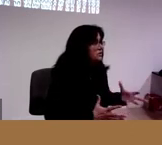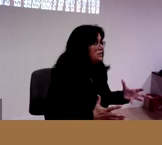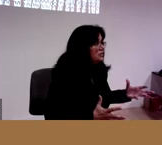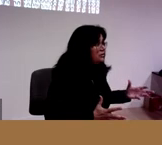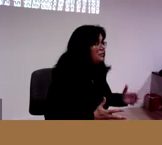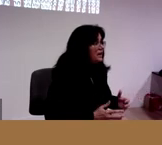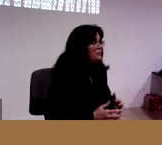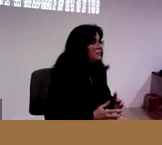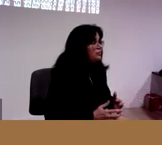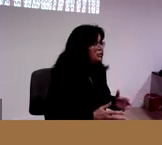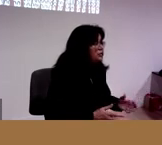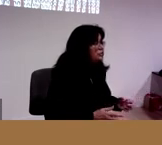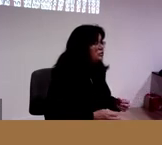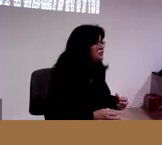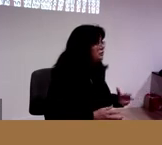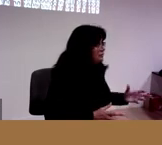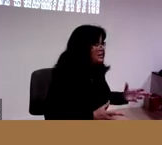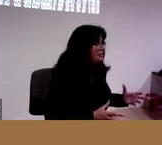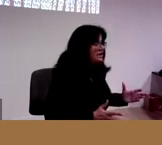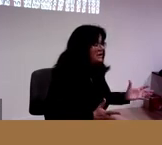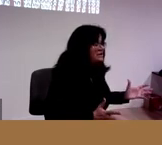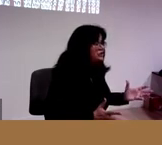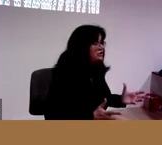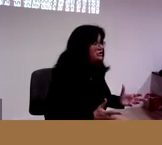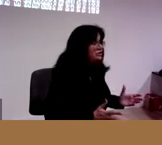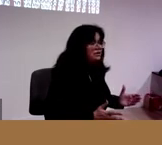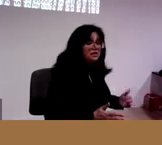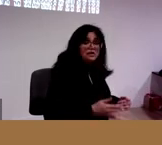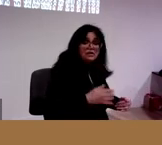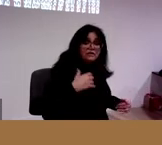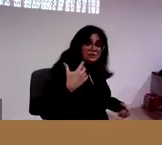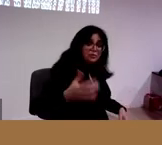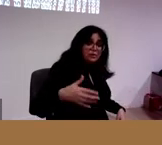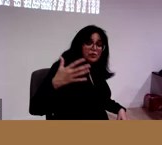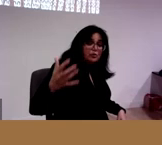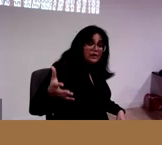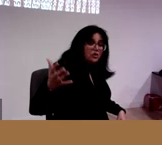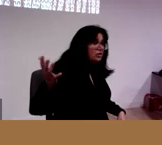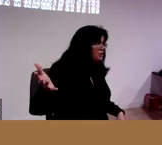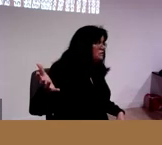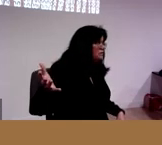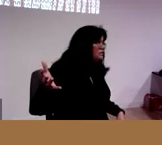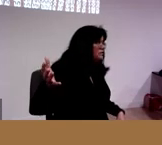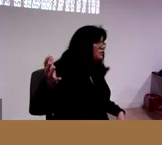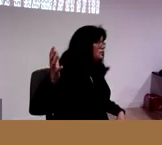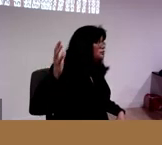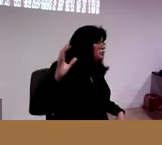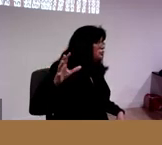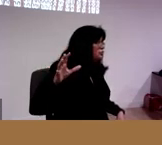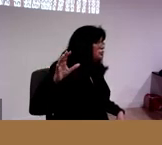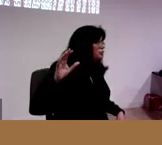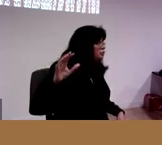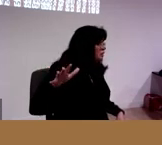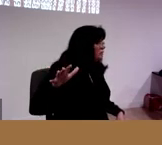families or empowering broader communities or empowering our nation. These were people who went on